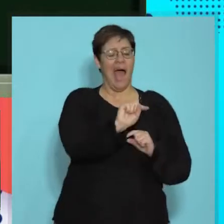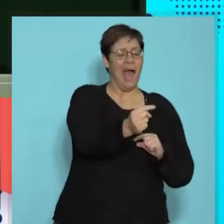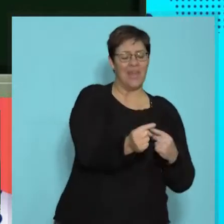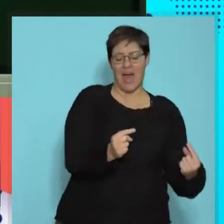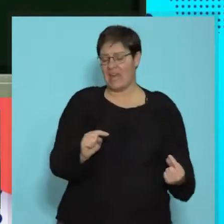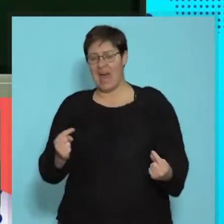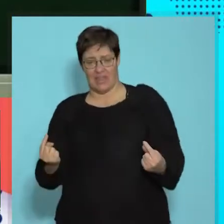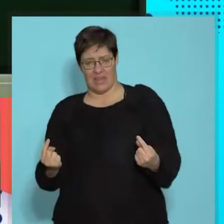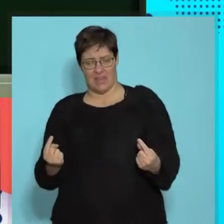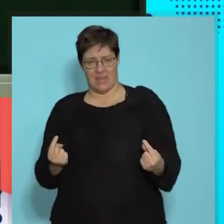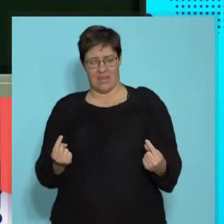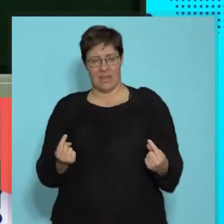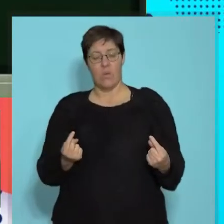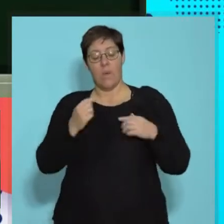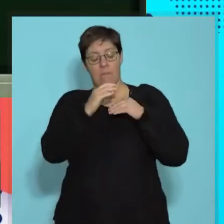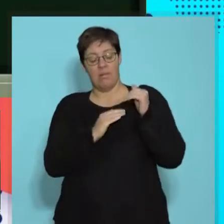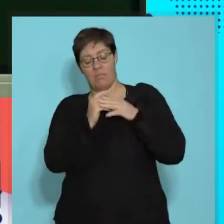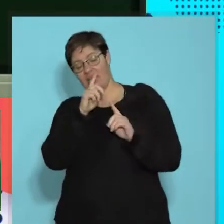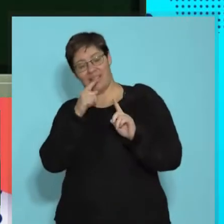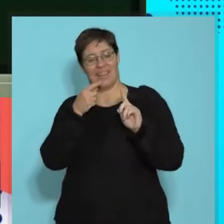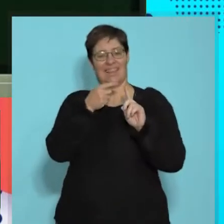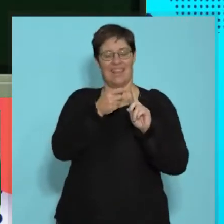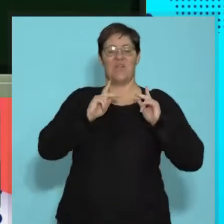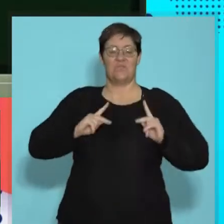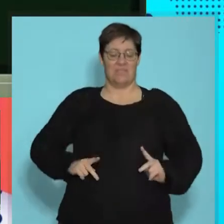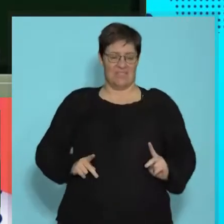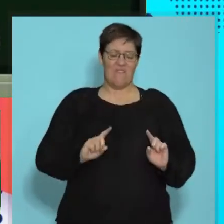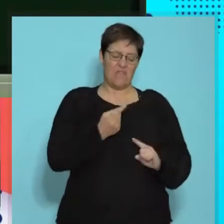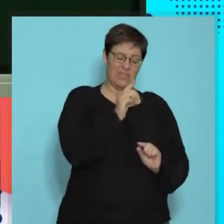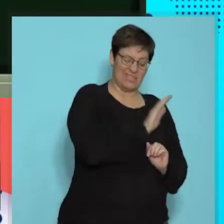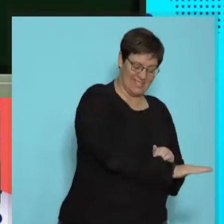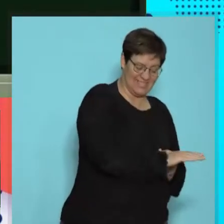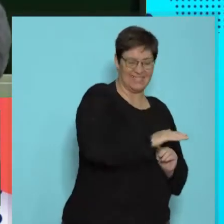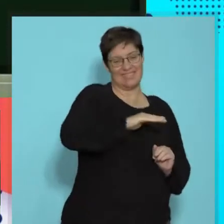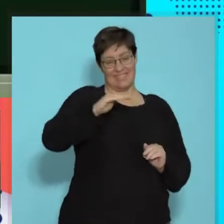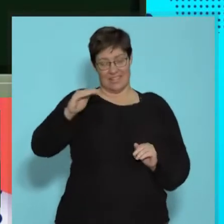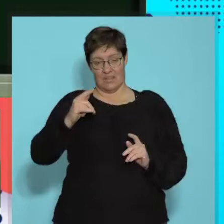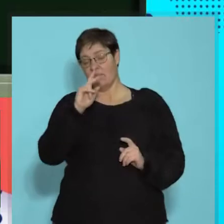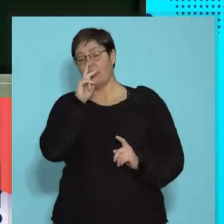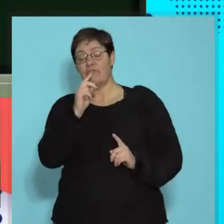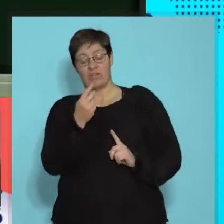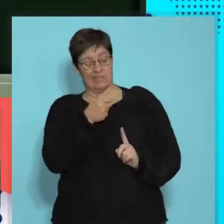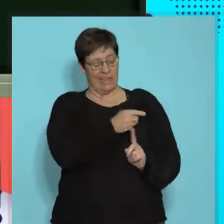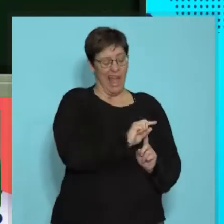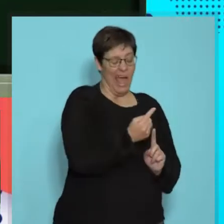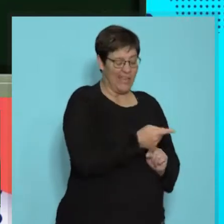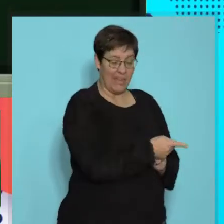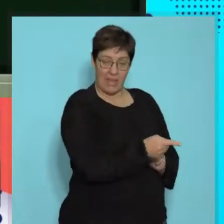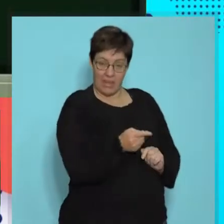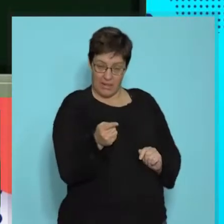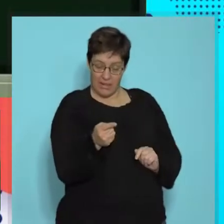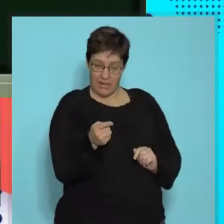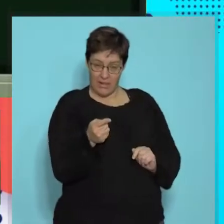organisms, okay, we're kind of like building up until we get to us, right, the humans. We're going to look how other